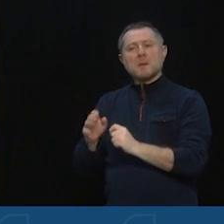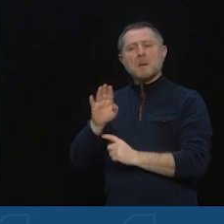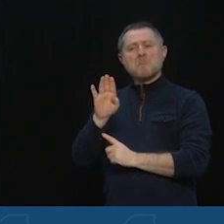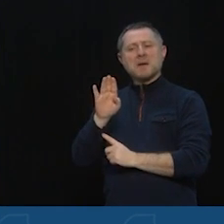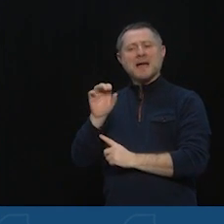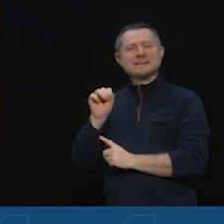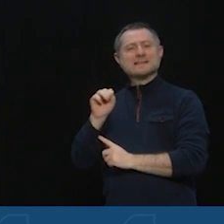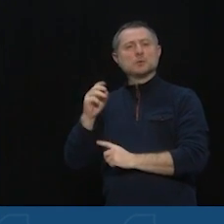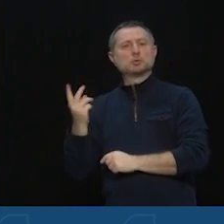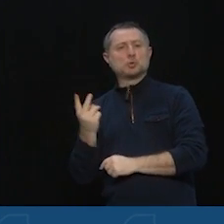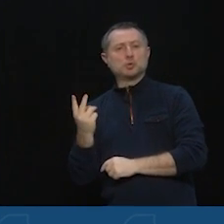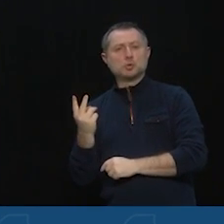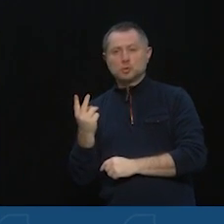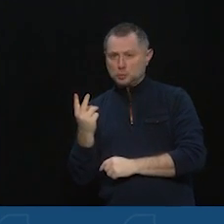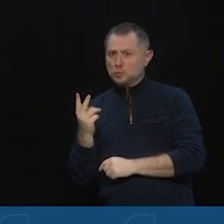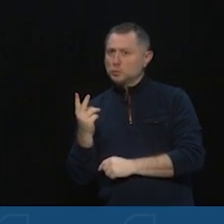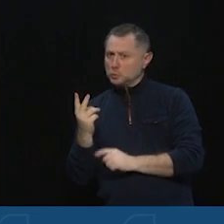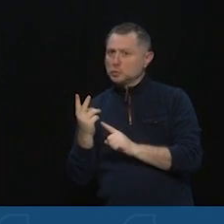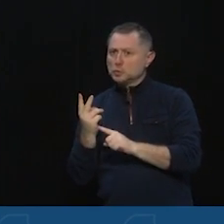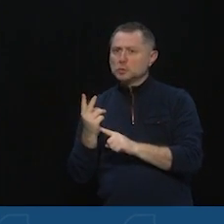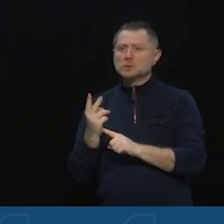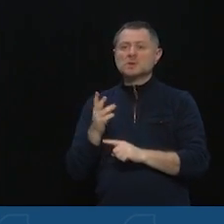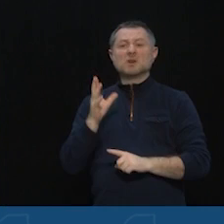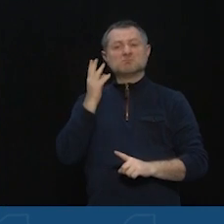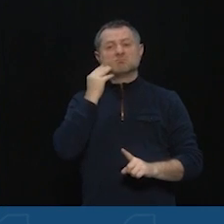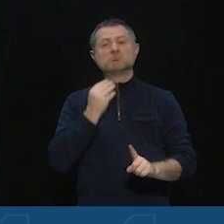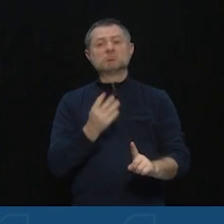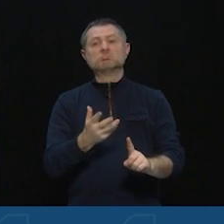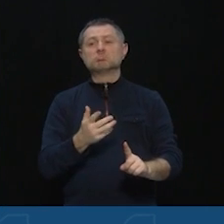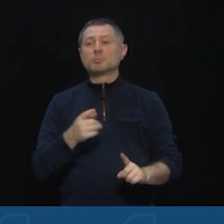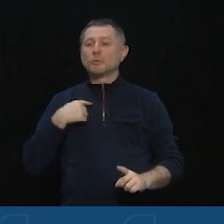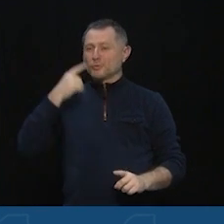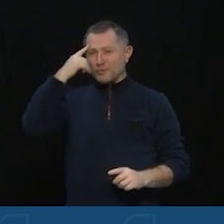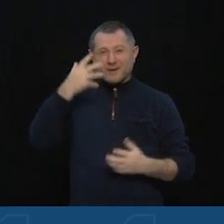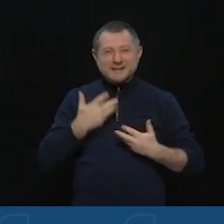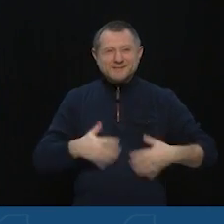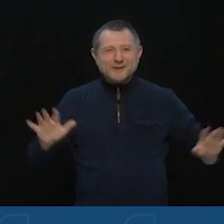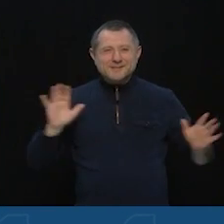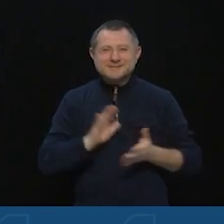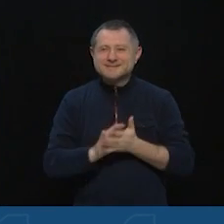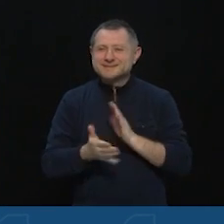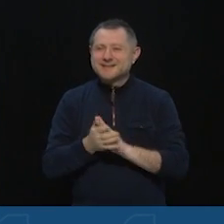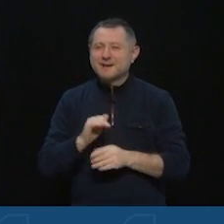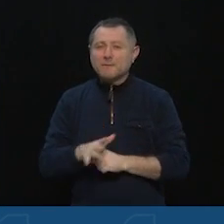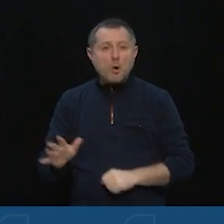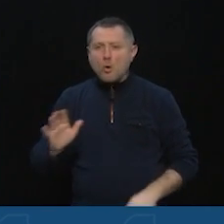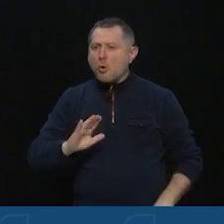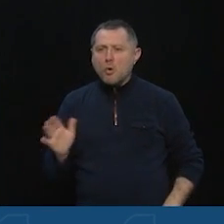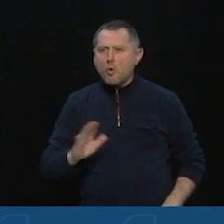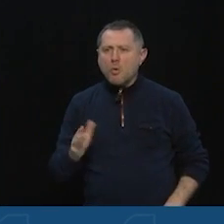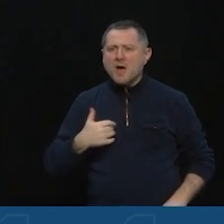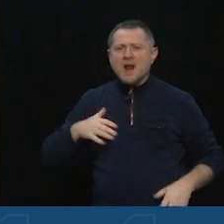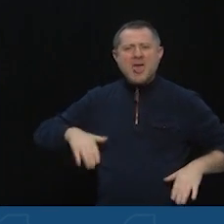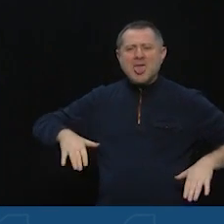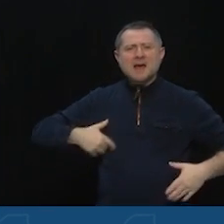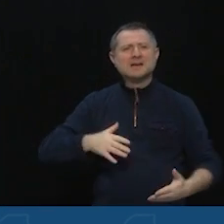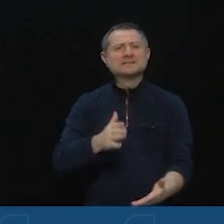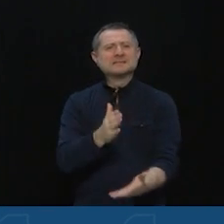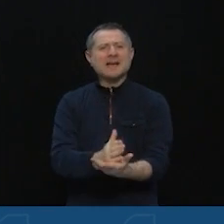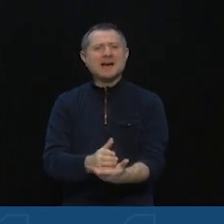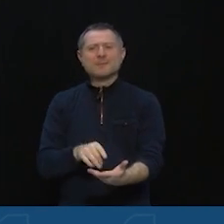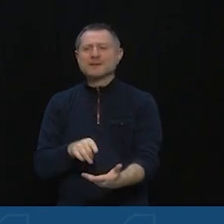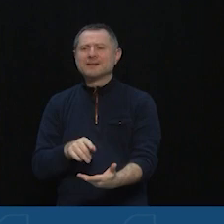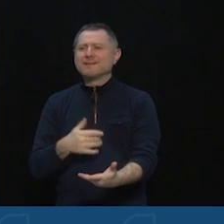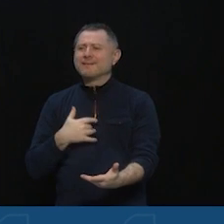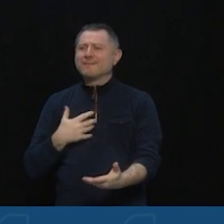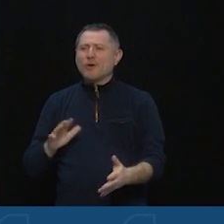that we've never taken our foot off the gas when it comes to our preparedness for dealing with this pandemic. We never had a high five moment and said